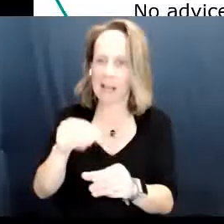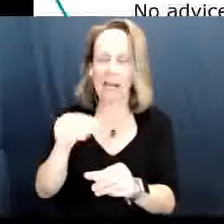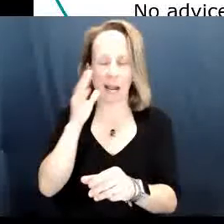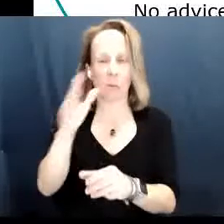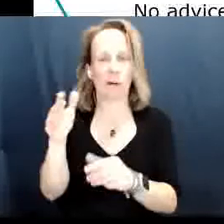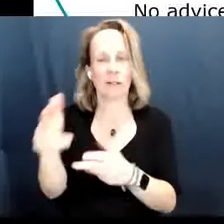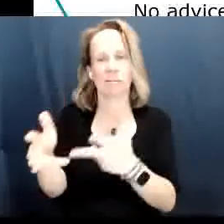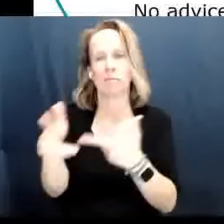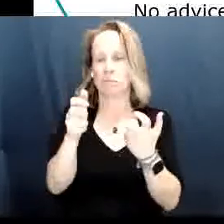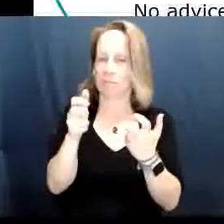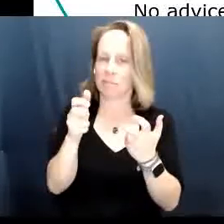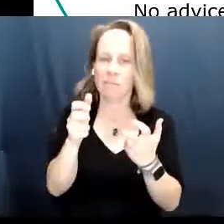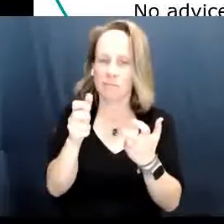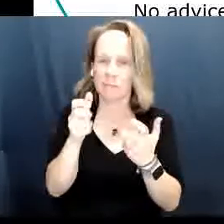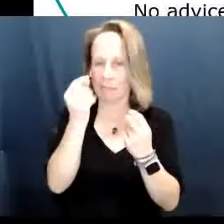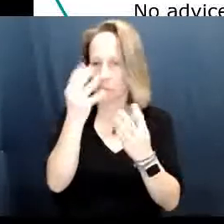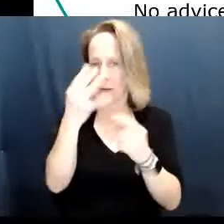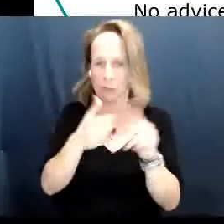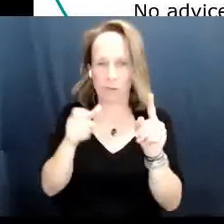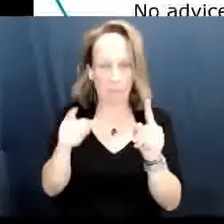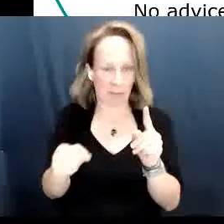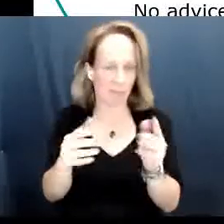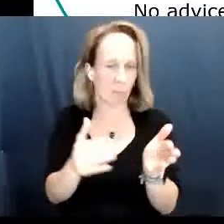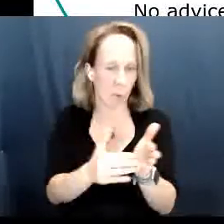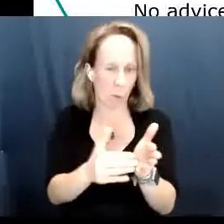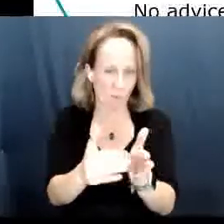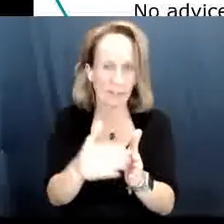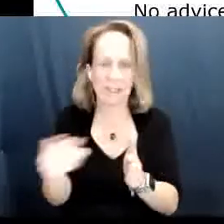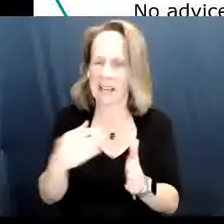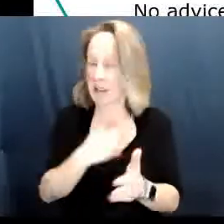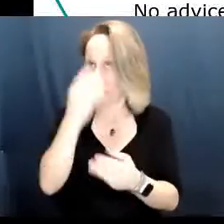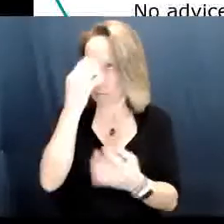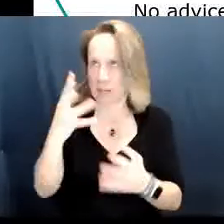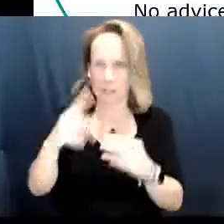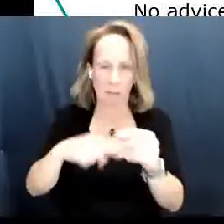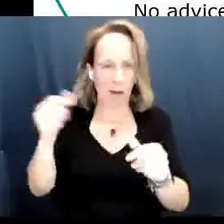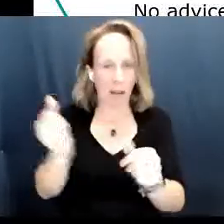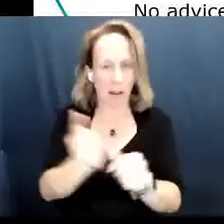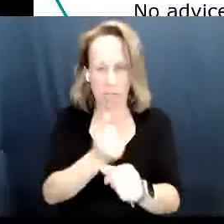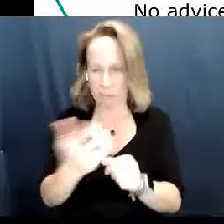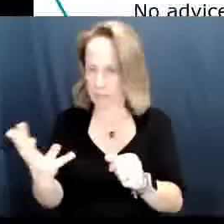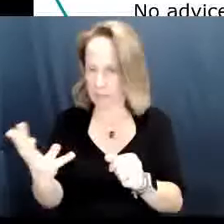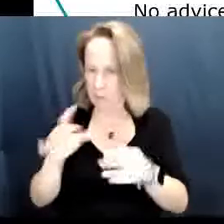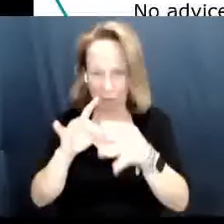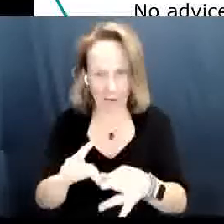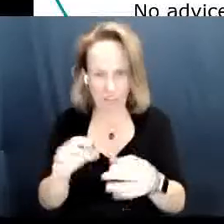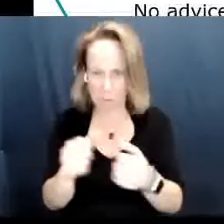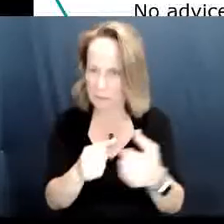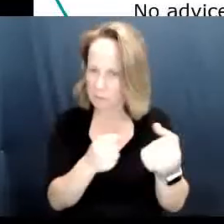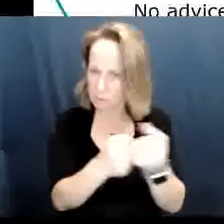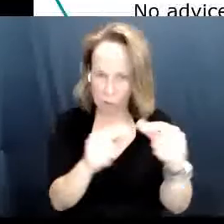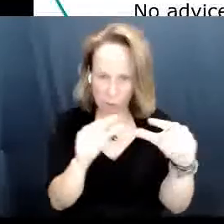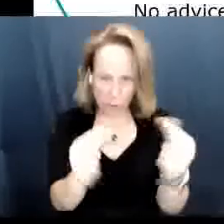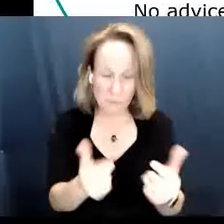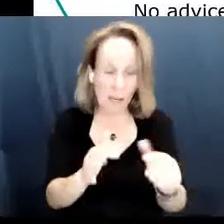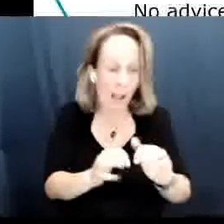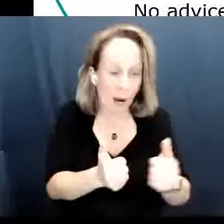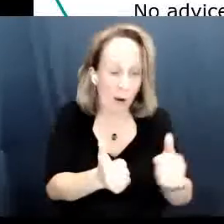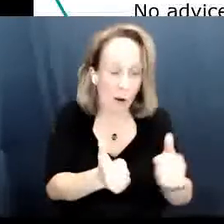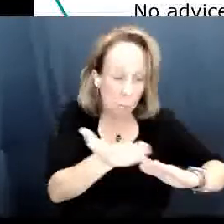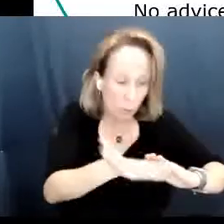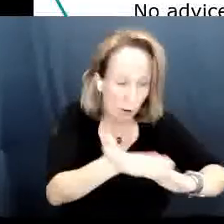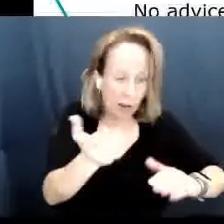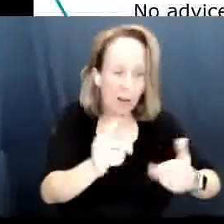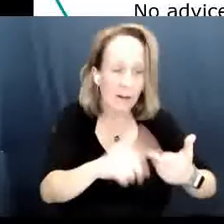this presentation. They have information about everything in regards to support groups, including how to facilitate support groups, ideas